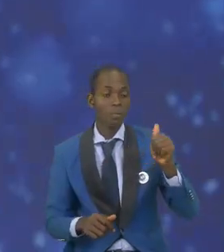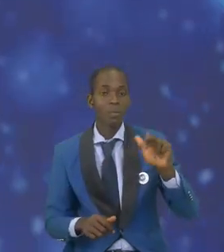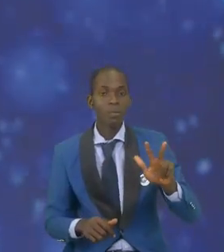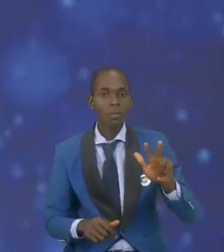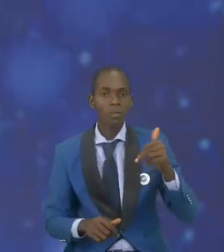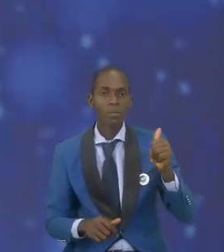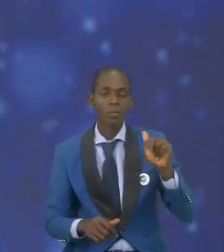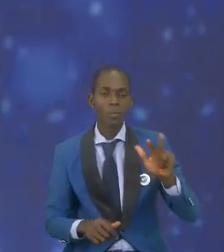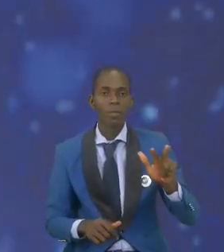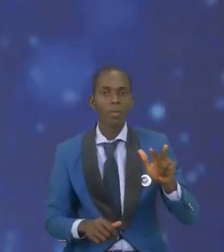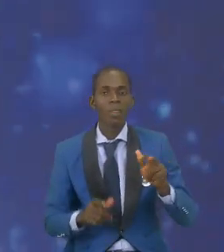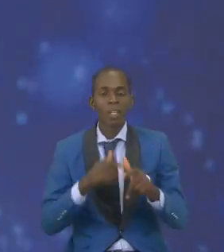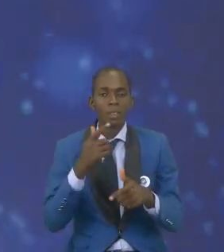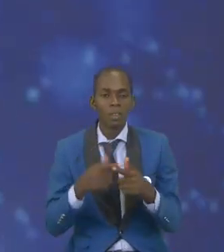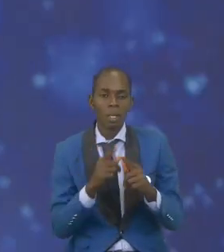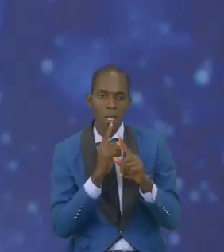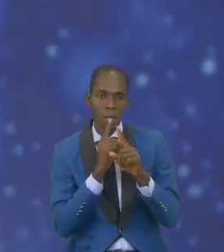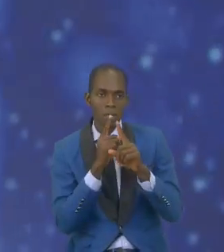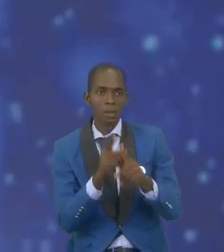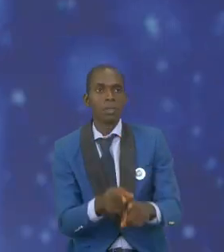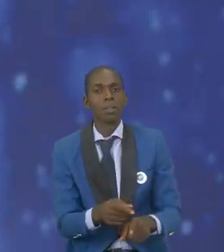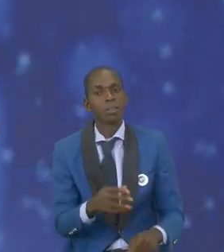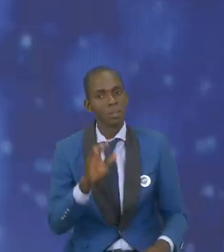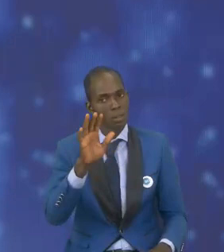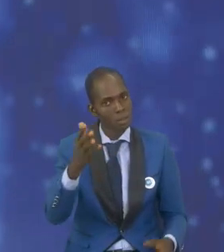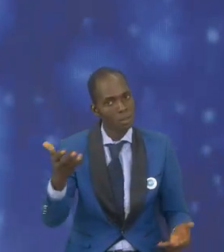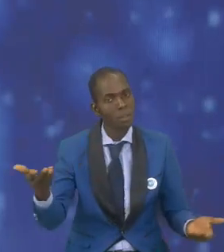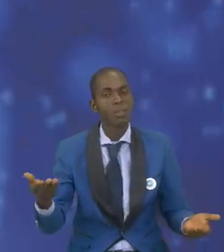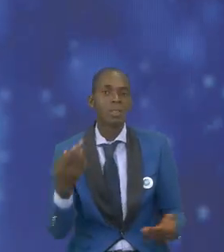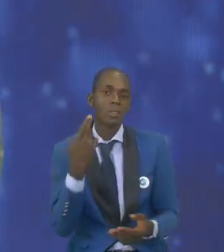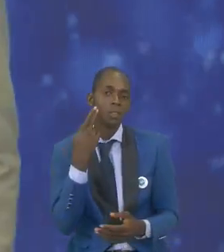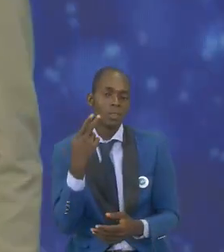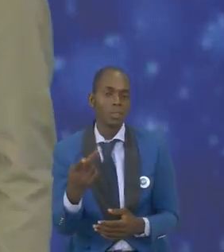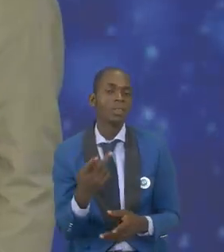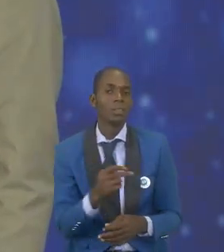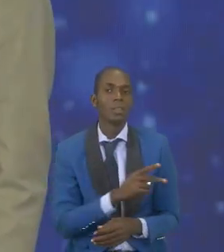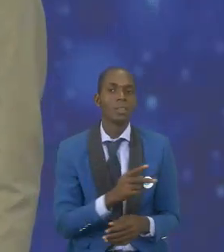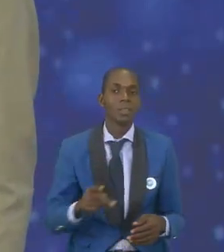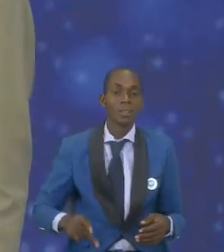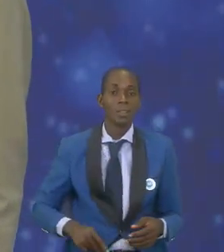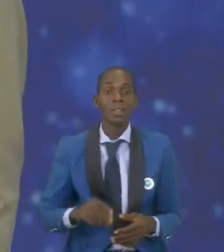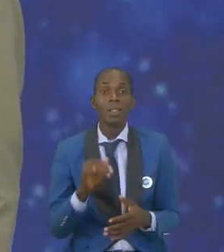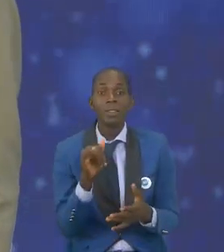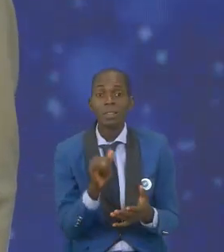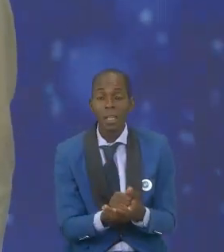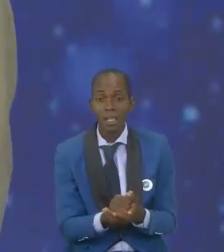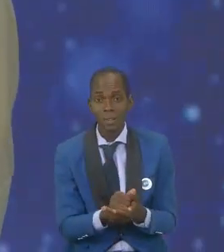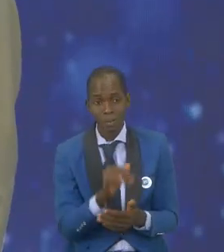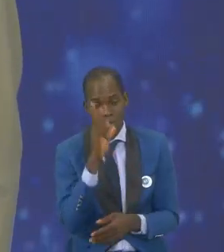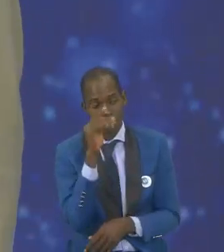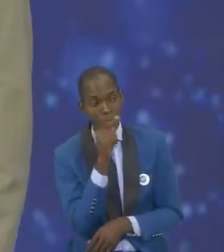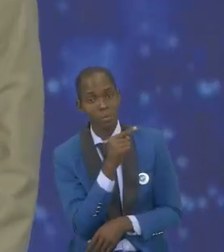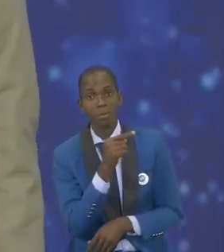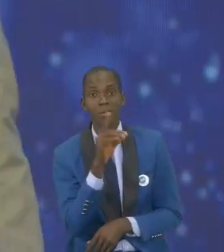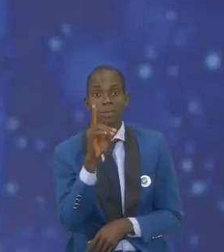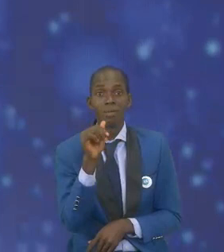verse 13, then answered they and said before the king that Daniel,